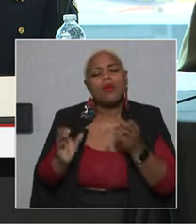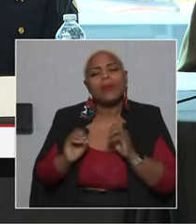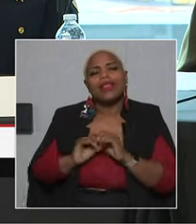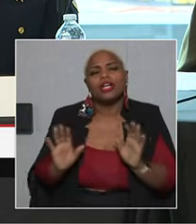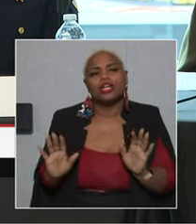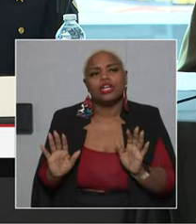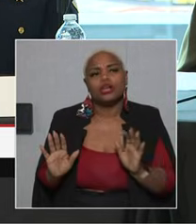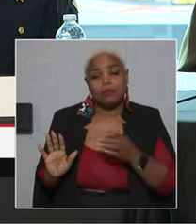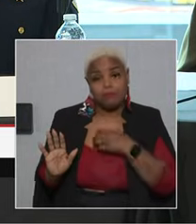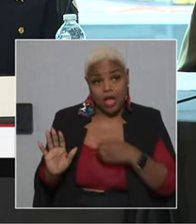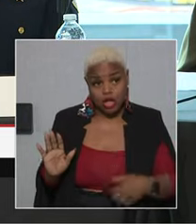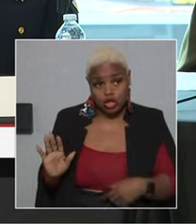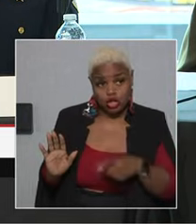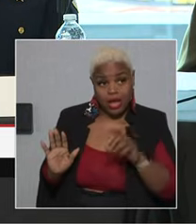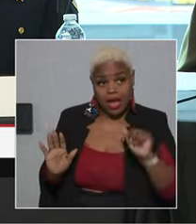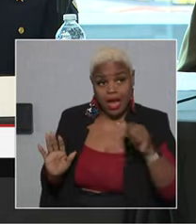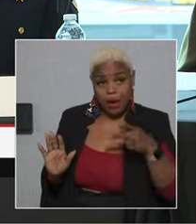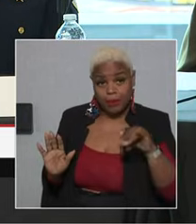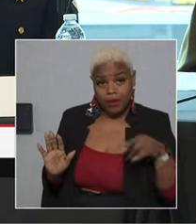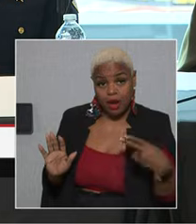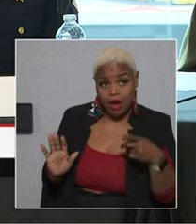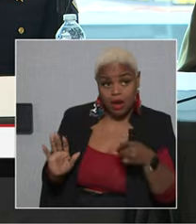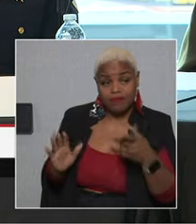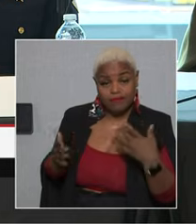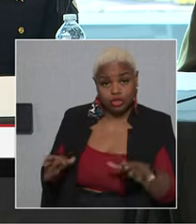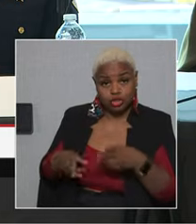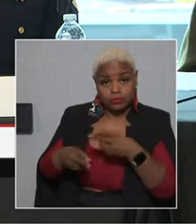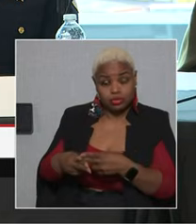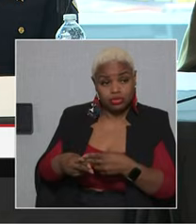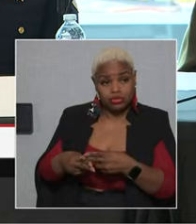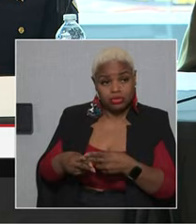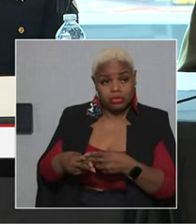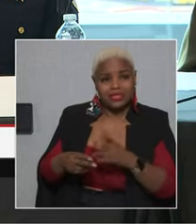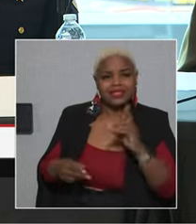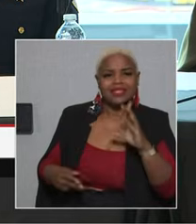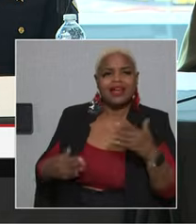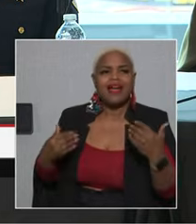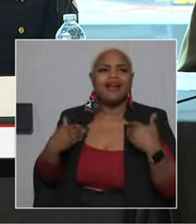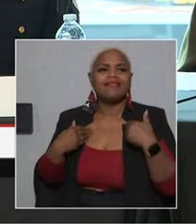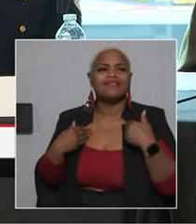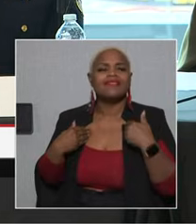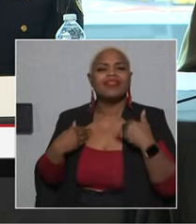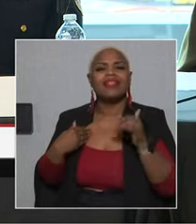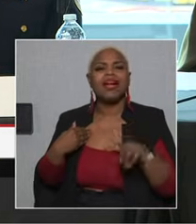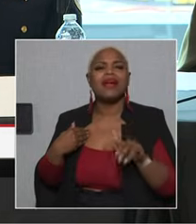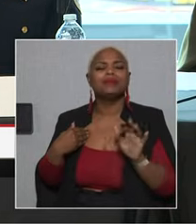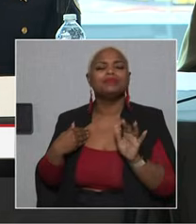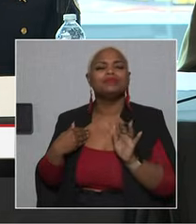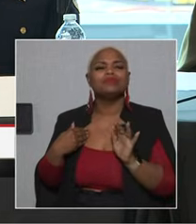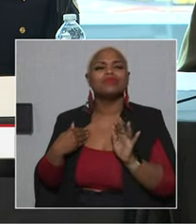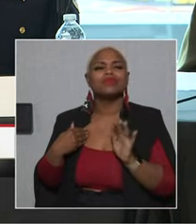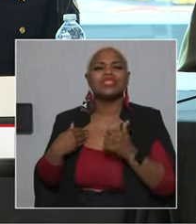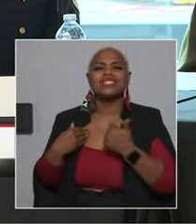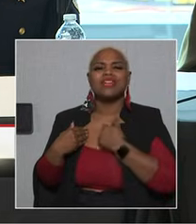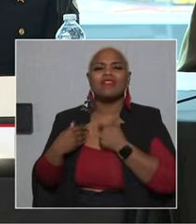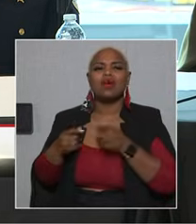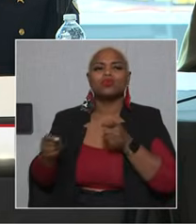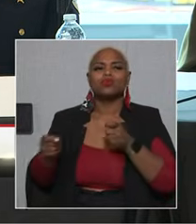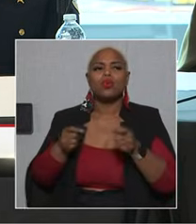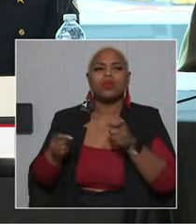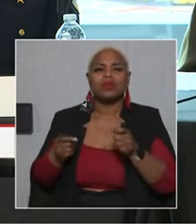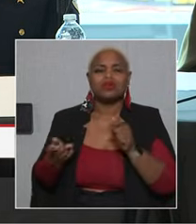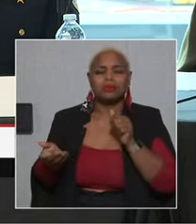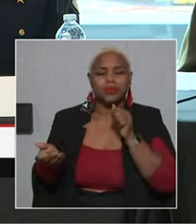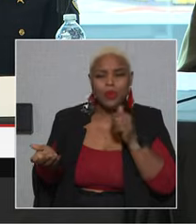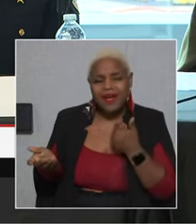Pia said last week in front of the council, that DC doesn't quite have the latitude to do what other cities are doing in terms of rejecting that.